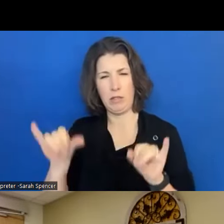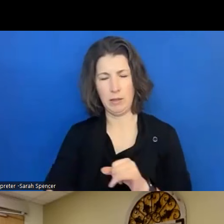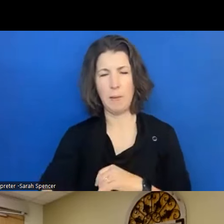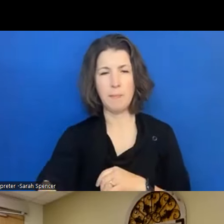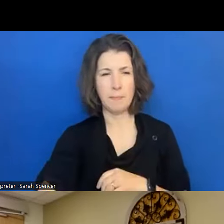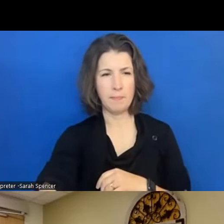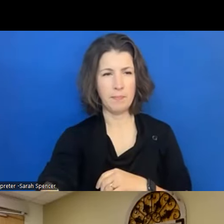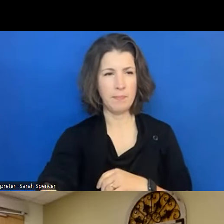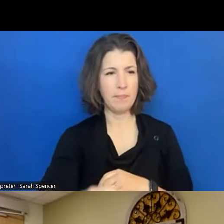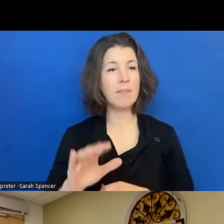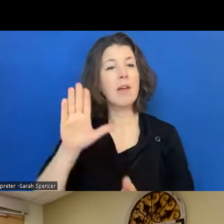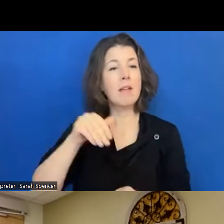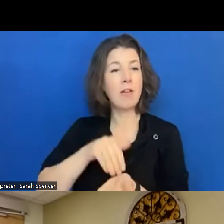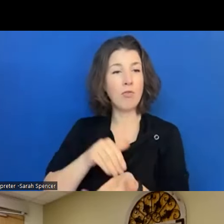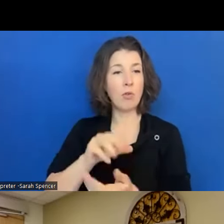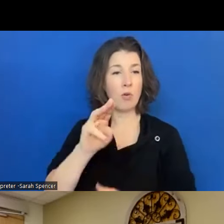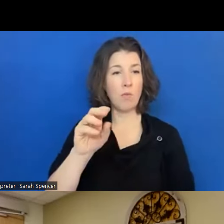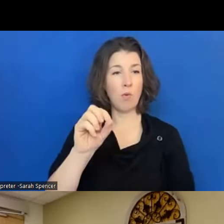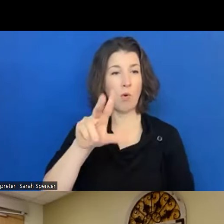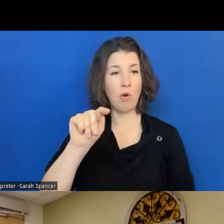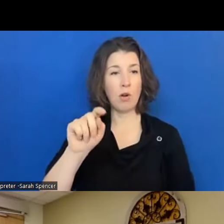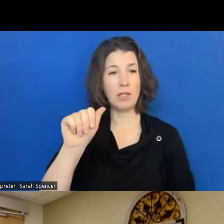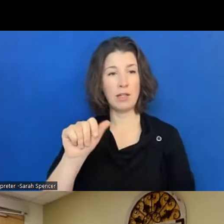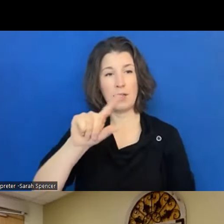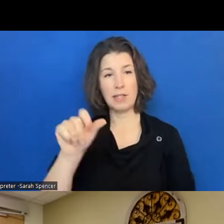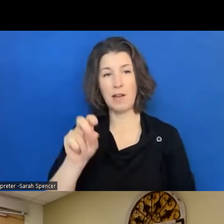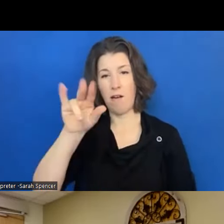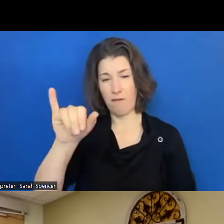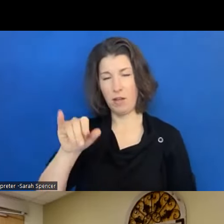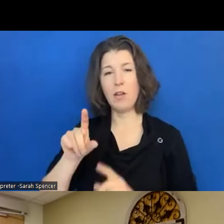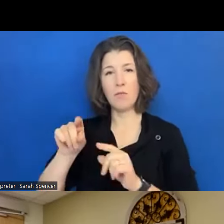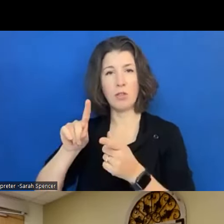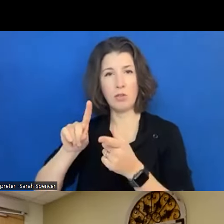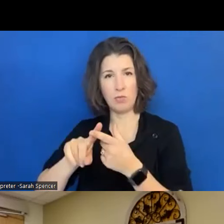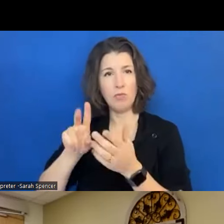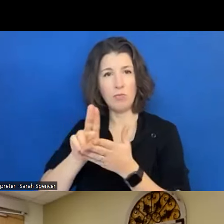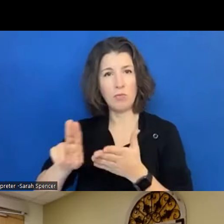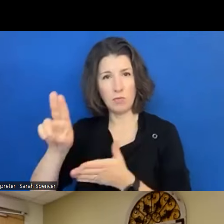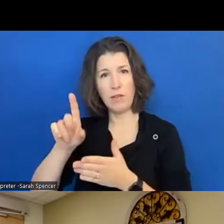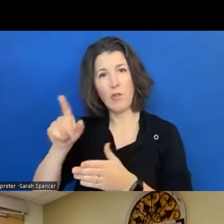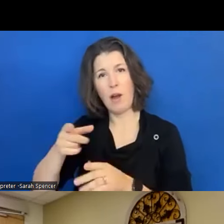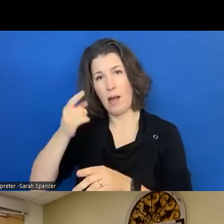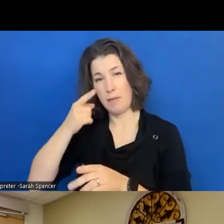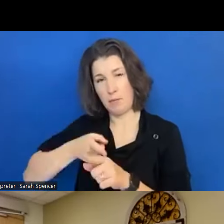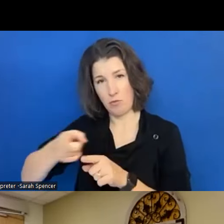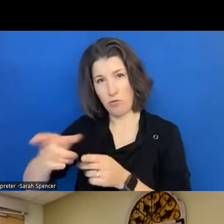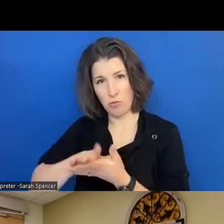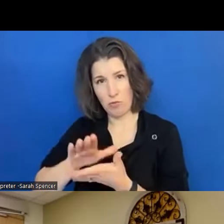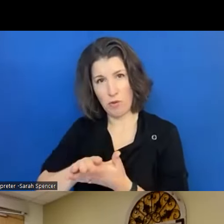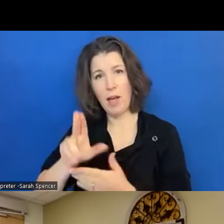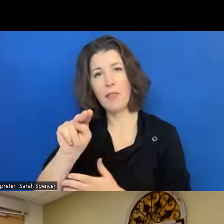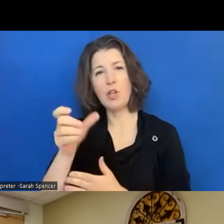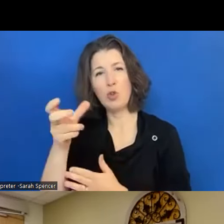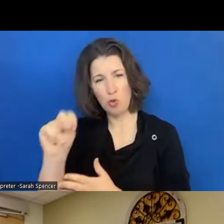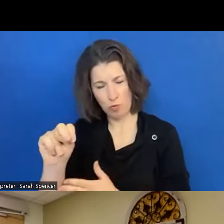Dr. Mortazavi went to the University of Houston as a public health major in optometry school at the New England College of Optometry in